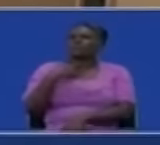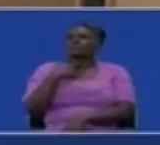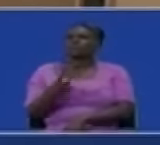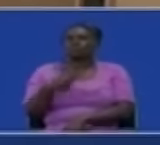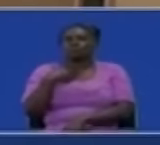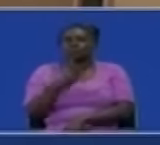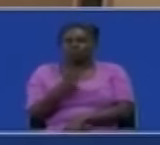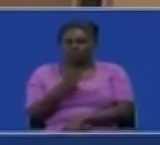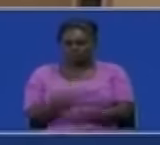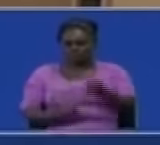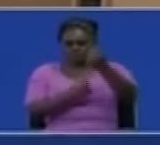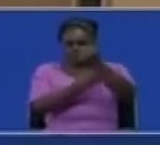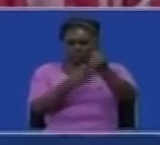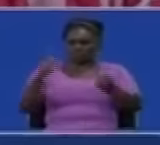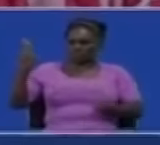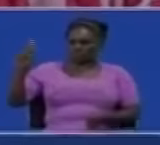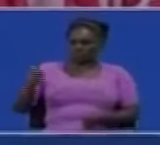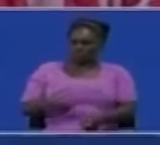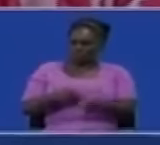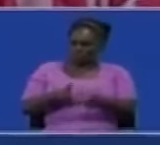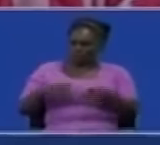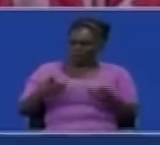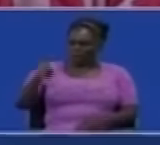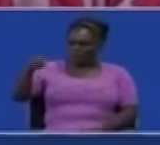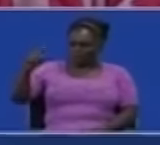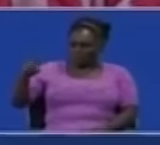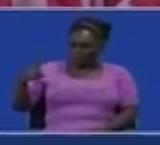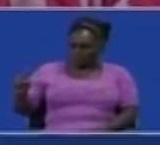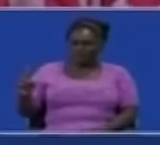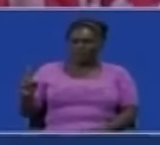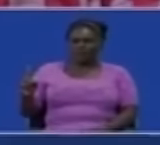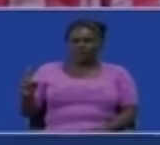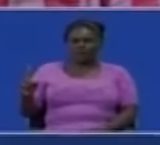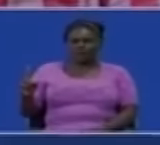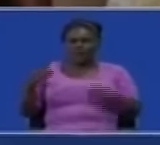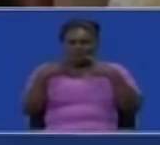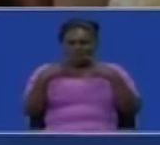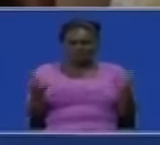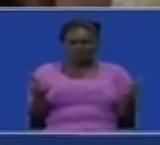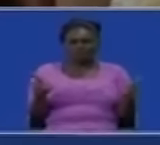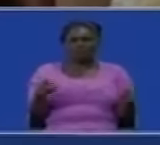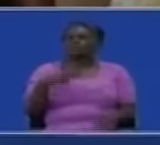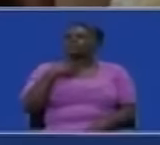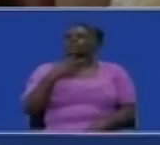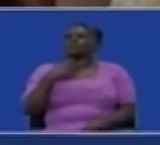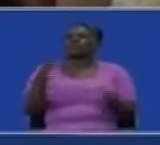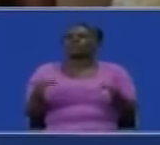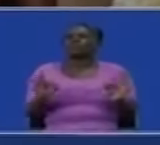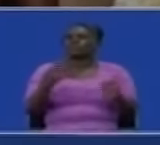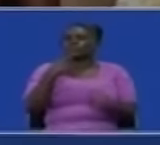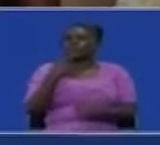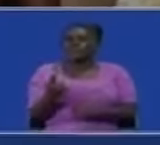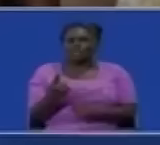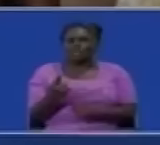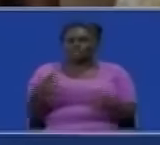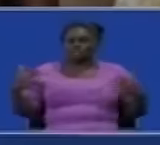of Kenya is supporting NAT in criticizing the manner in which the exams were marked and transmitted. The union officials said it is